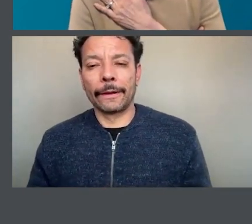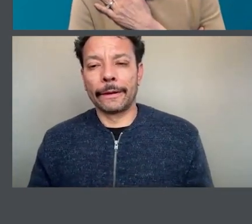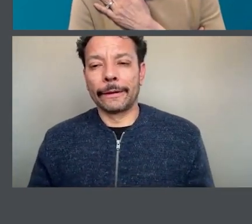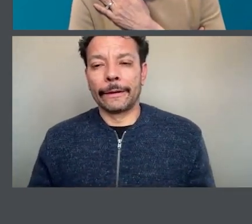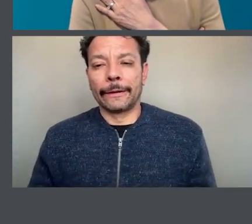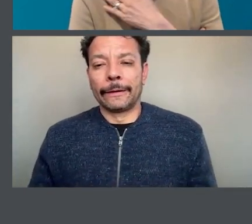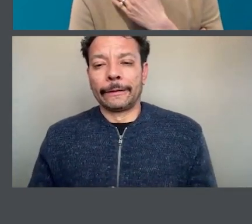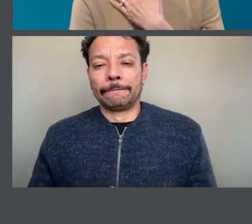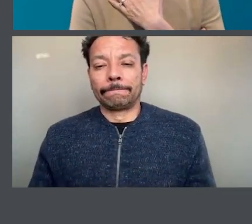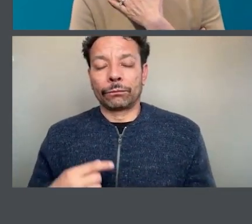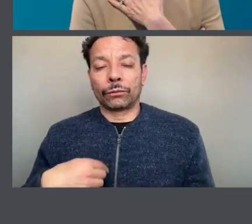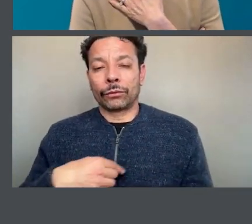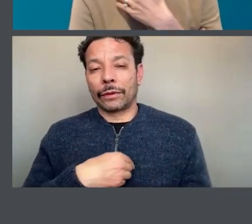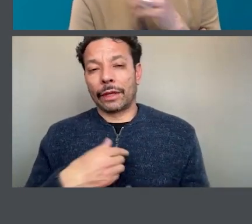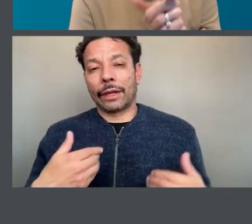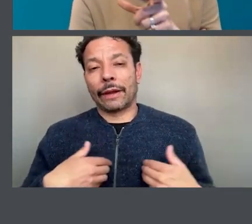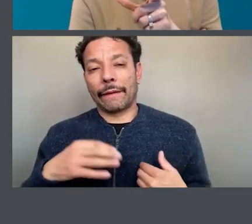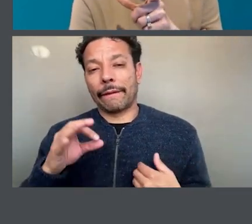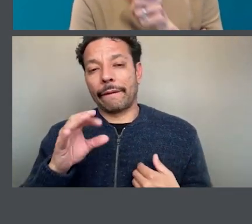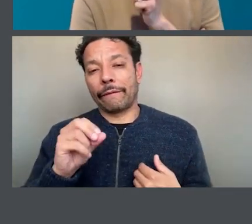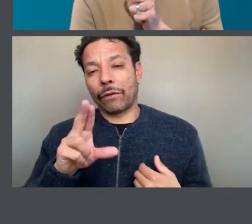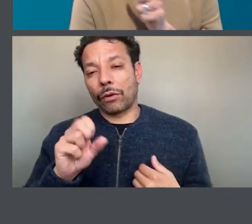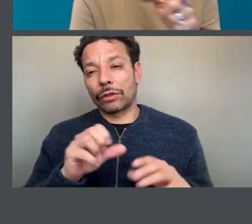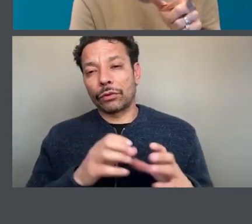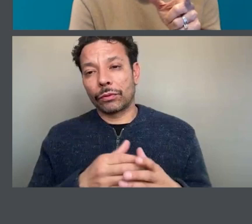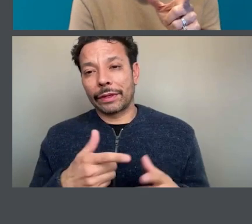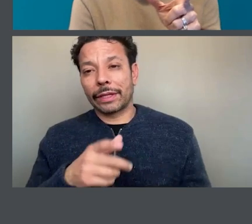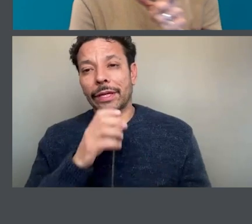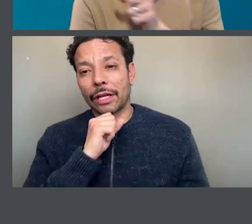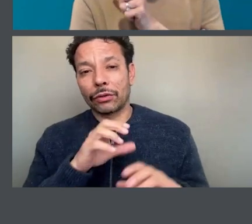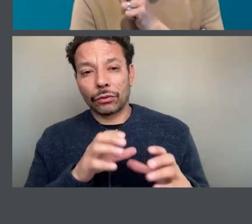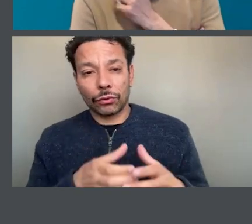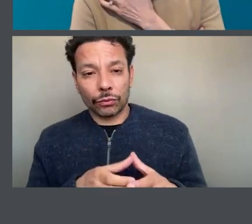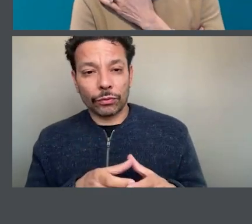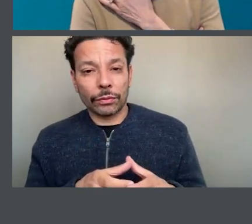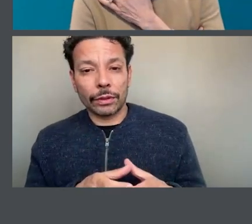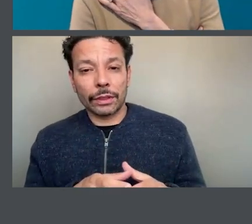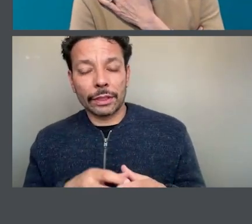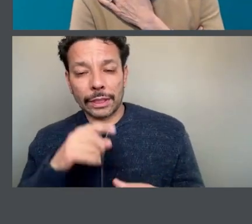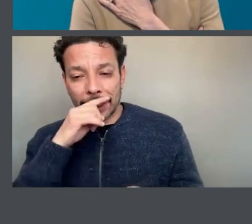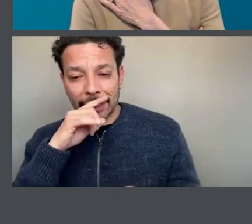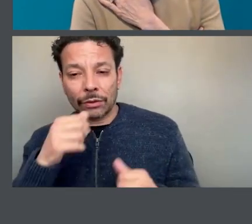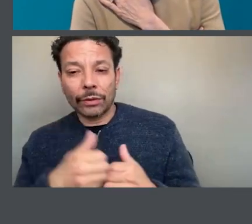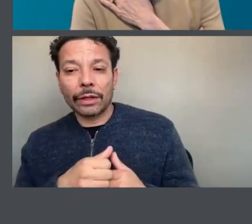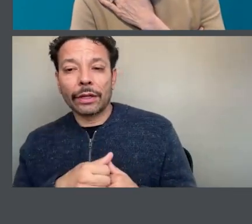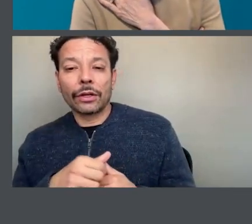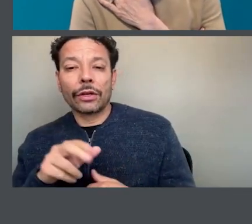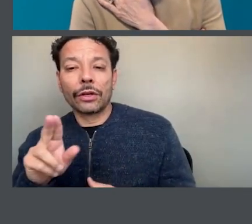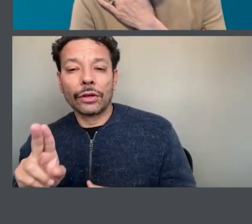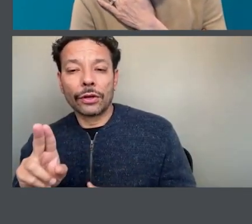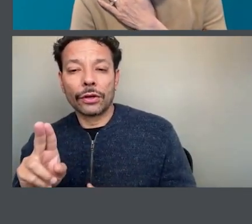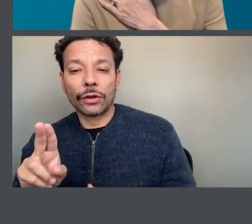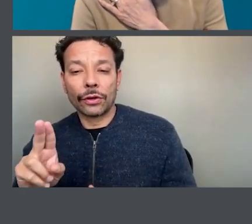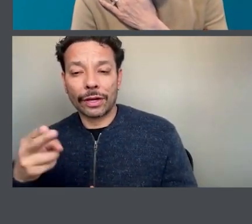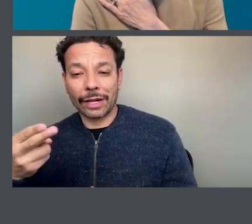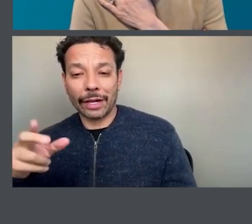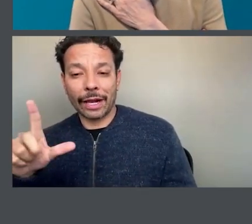So we held focus groups with this age group of kids with unilateral hearing loss.